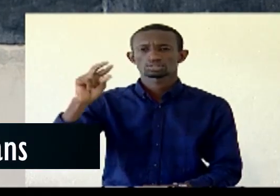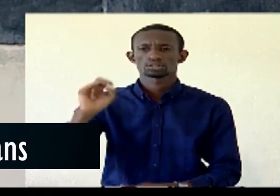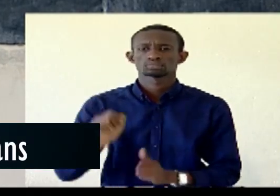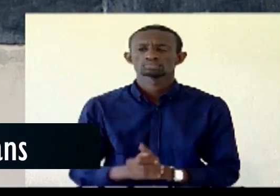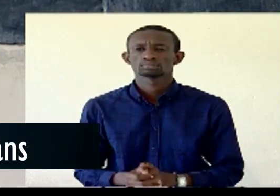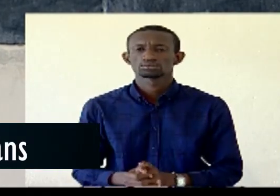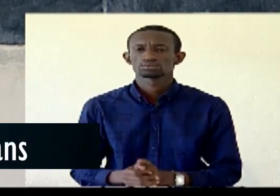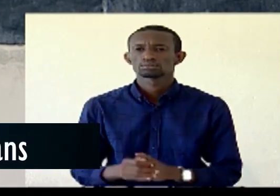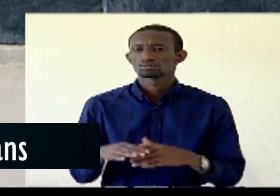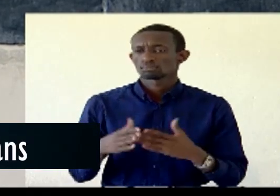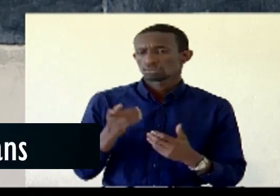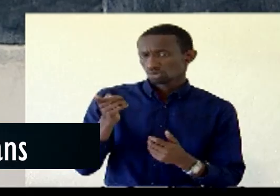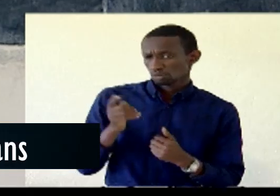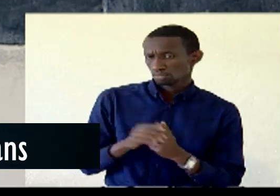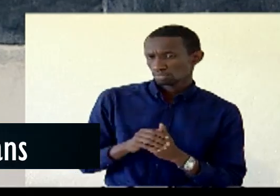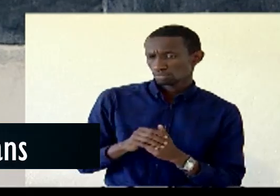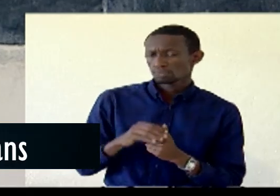products are not removed from the